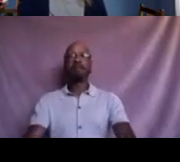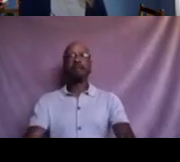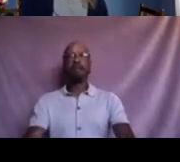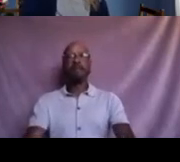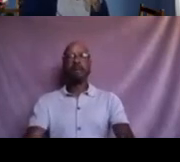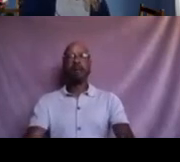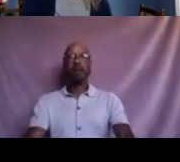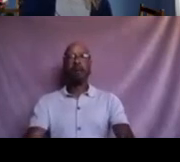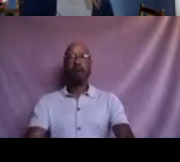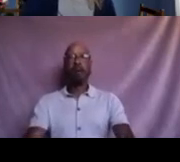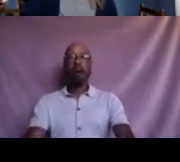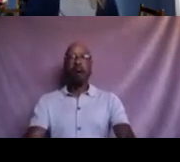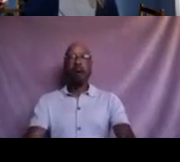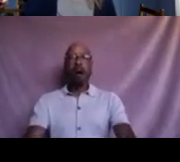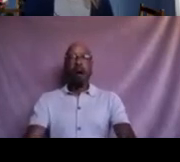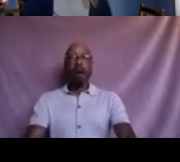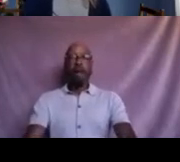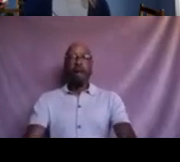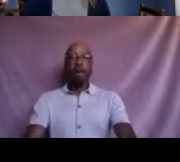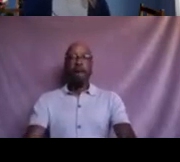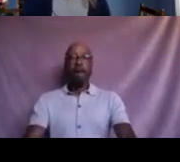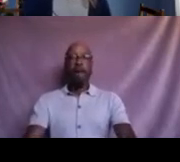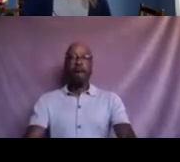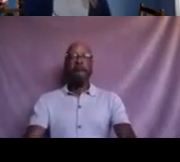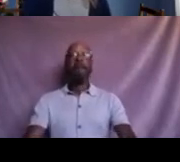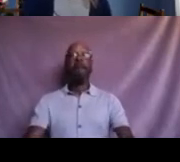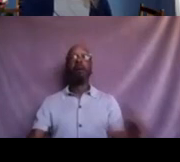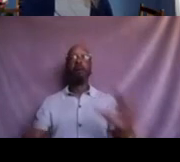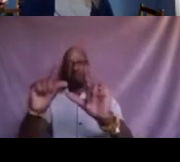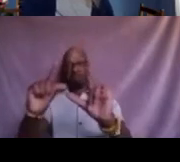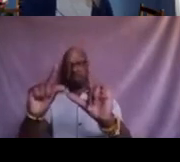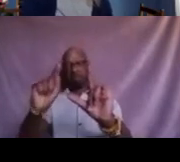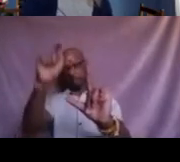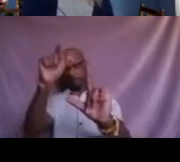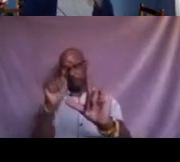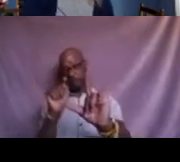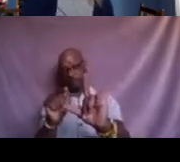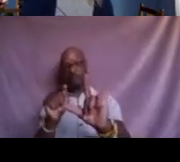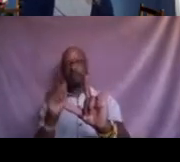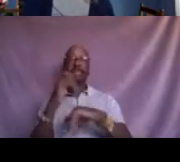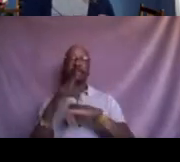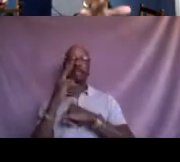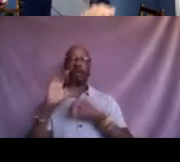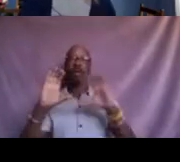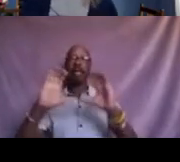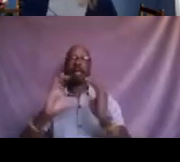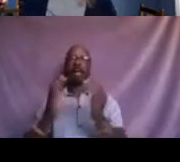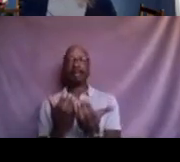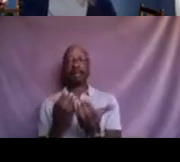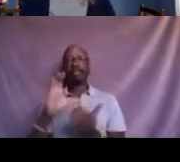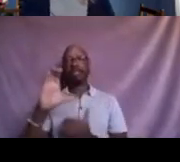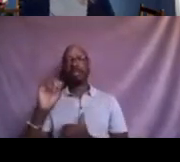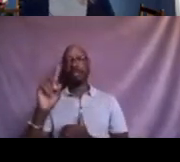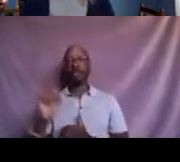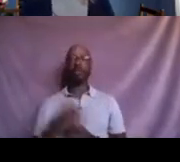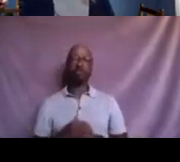Okay. If you look down a little further, you'll see that there's a space for a class code. That's where there's